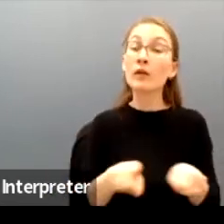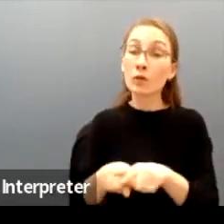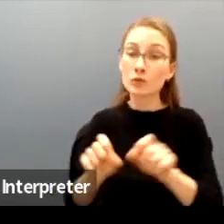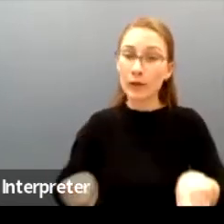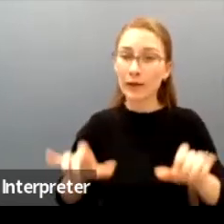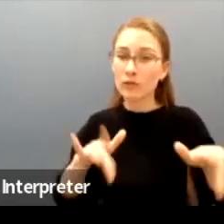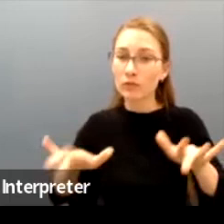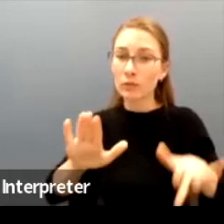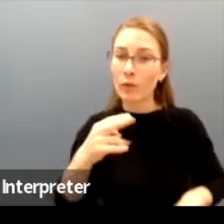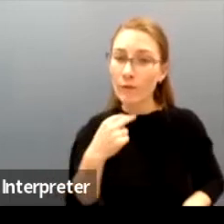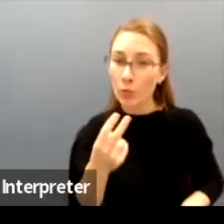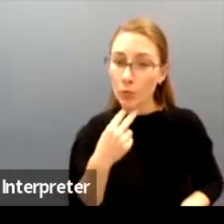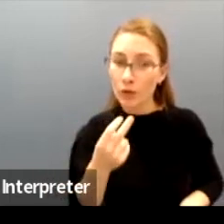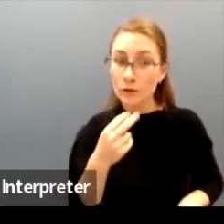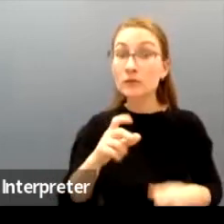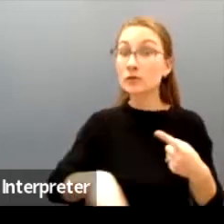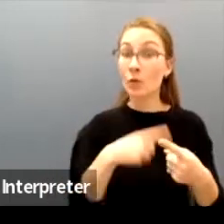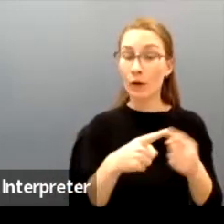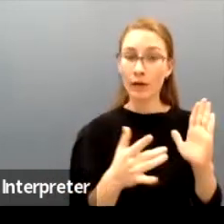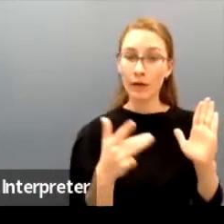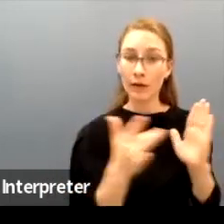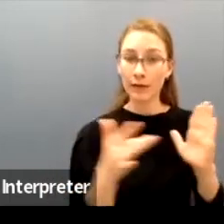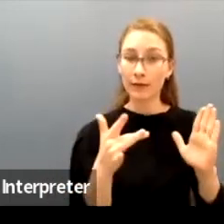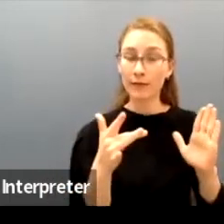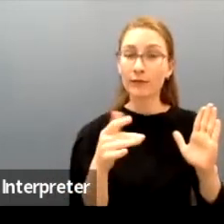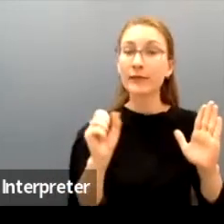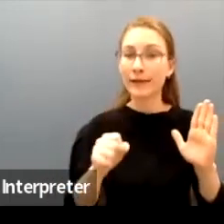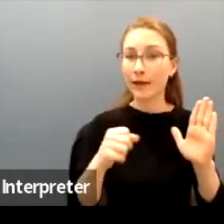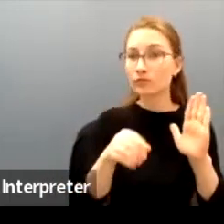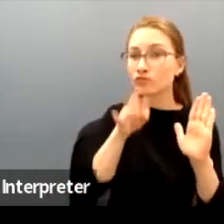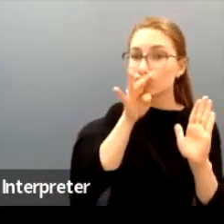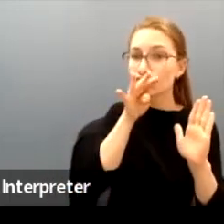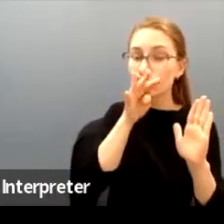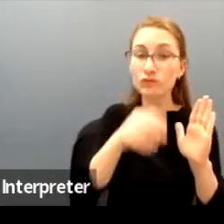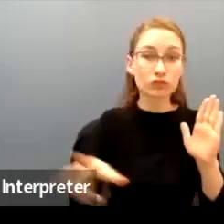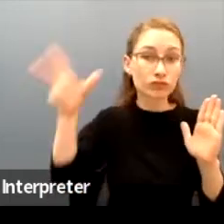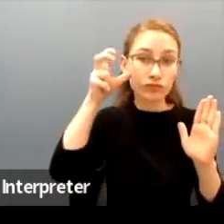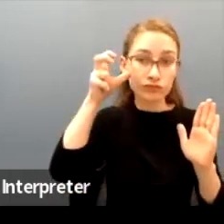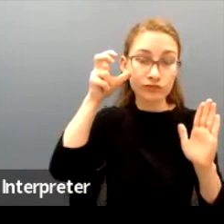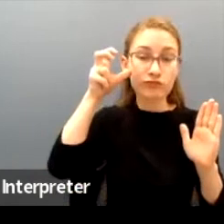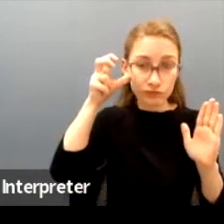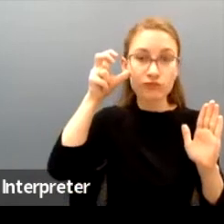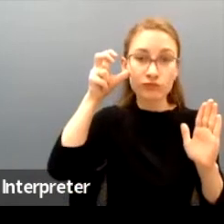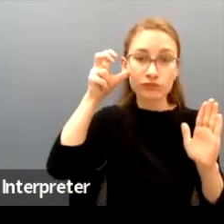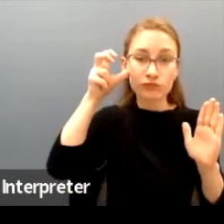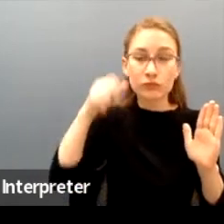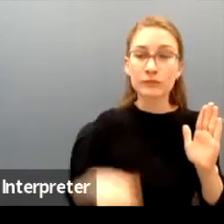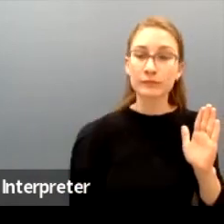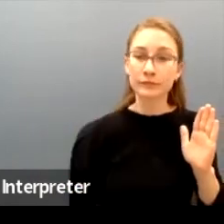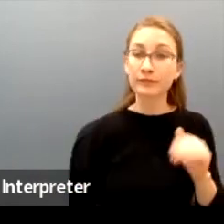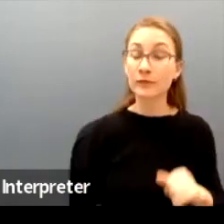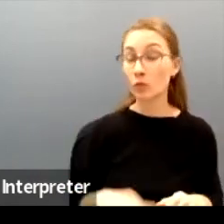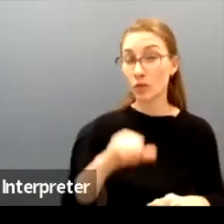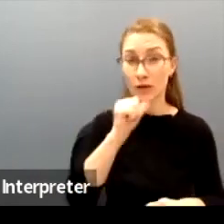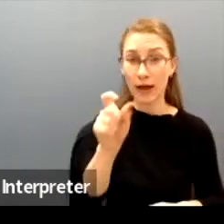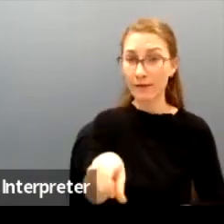some verbal output or audio output coming out so the individual can hear it, or whoever your communication partner is can hear it without actually having